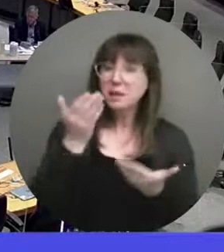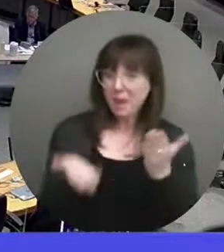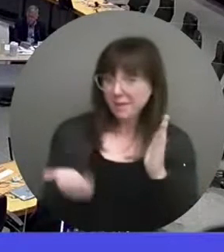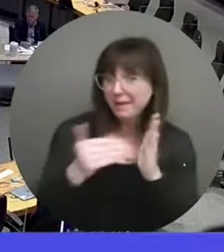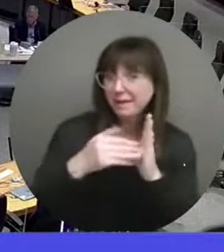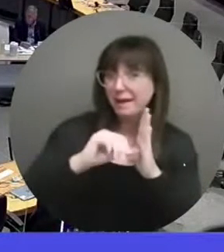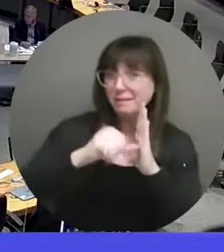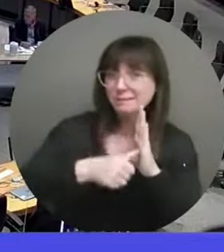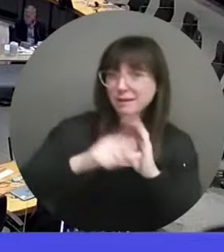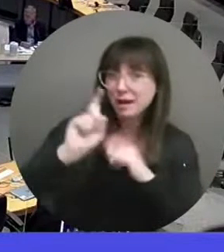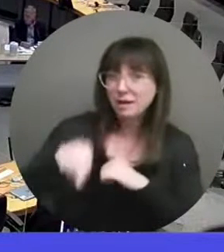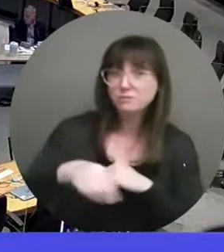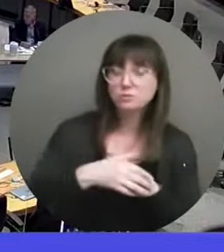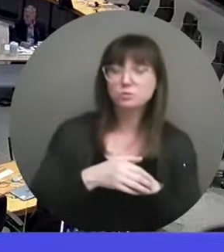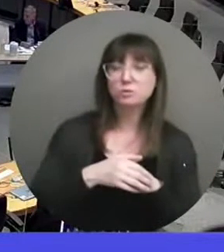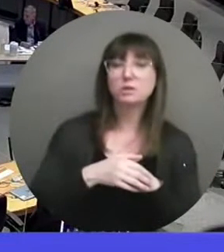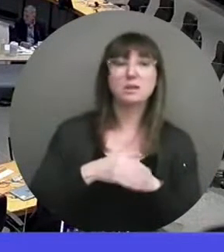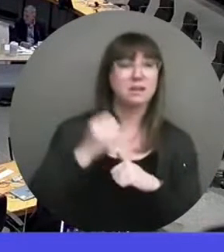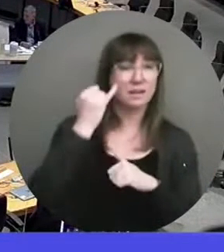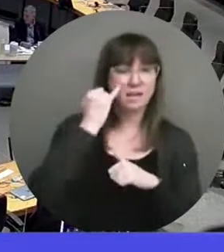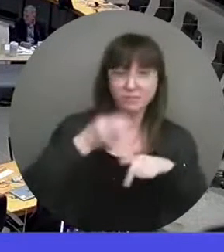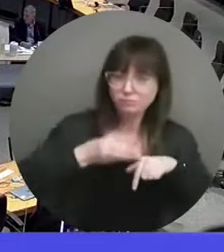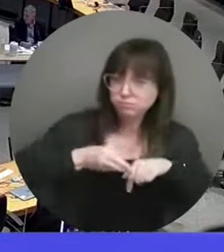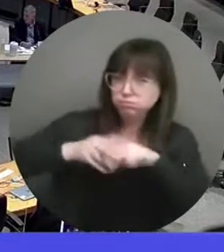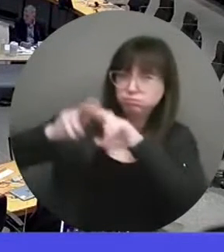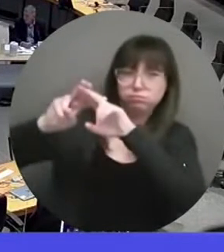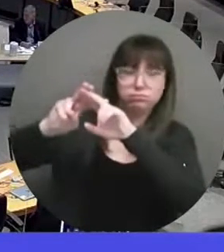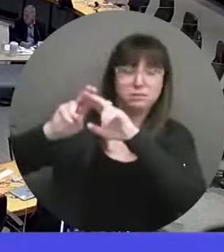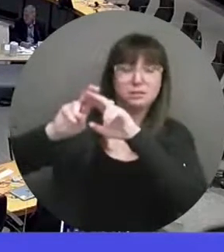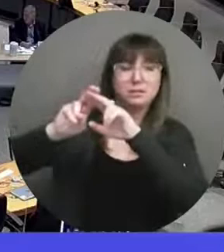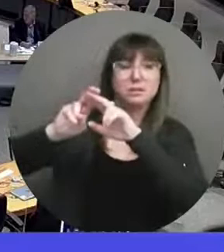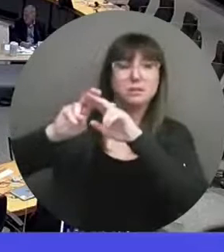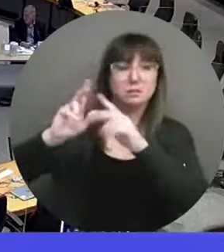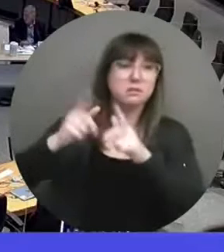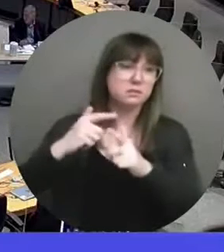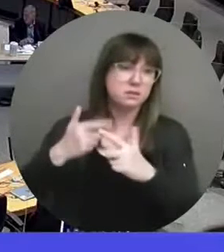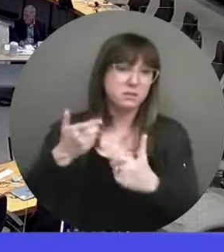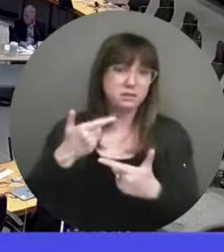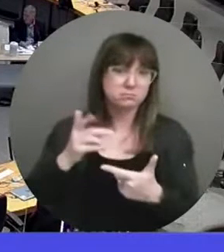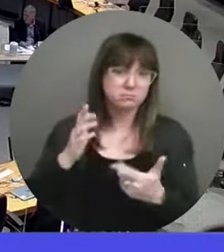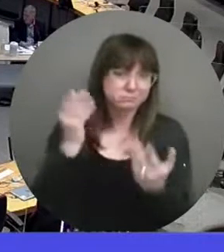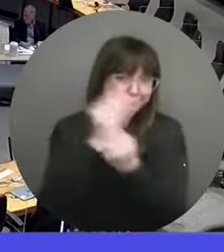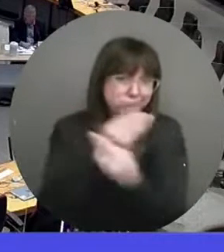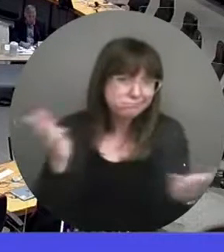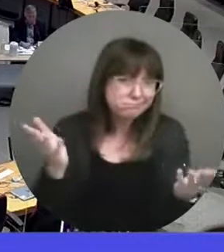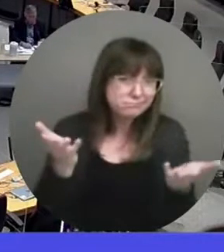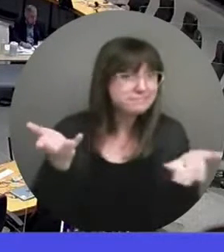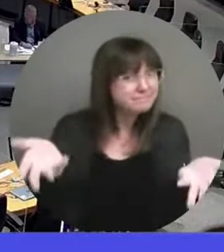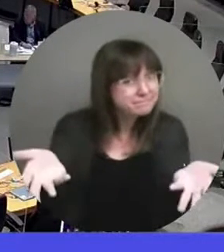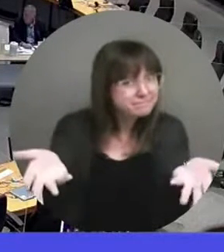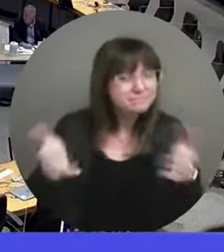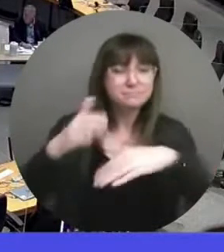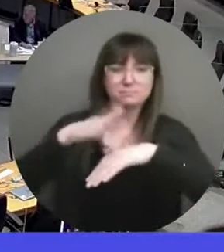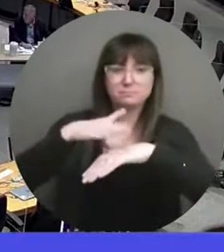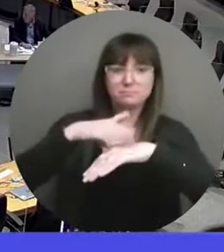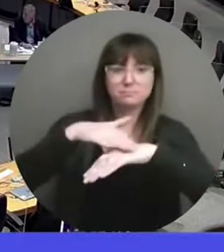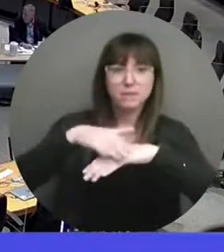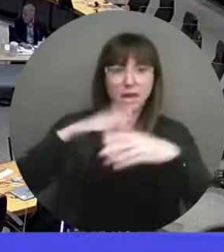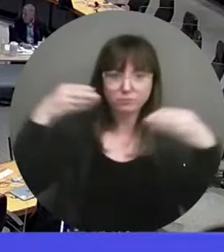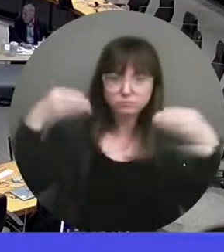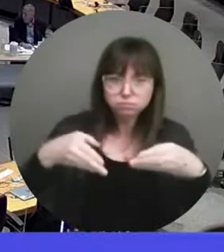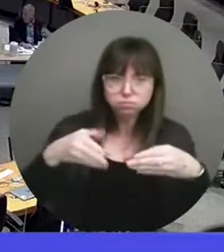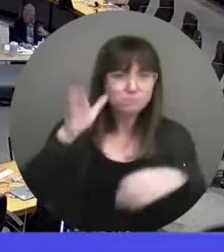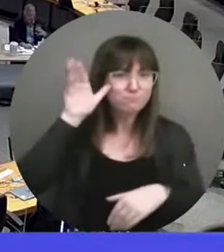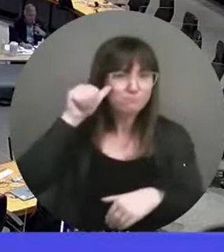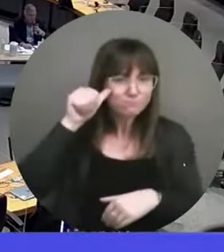if cases are going up too rapidly, I'll let people in Ottawa know. Let's focus. Let's do the measures